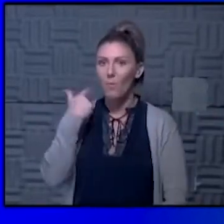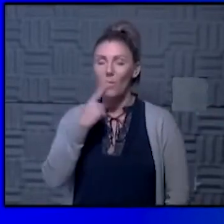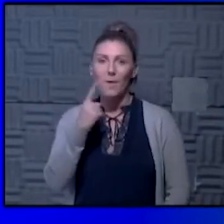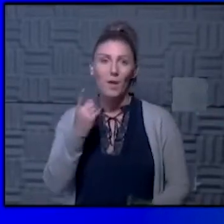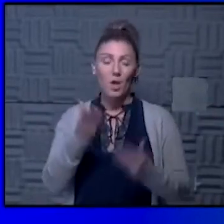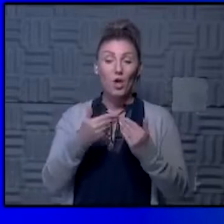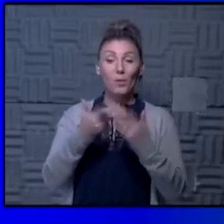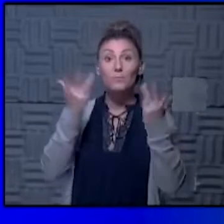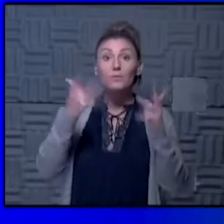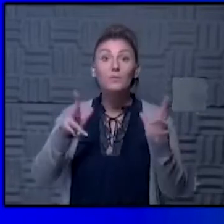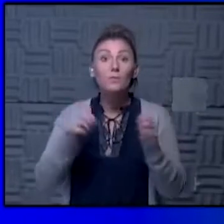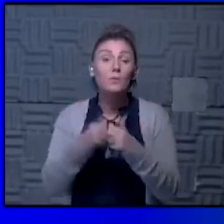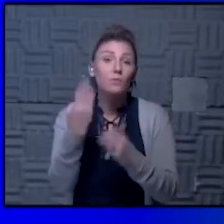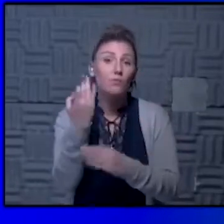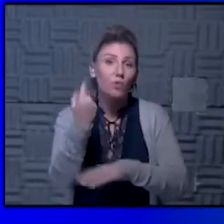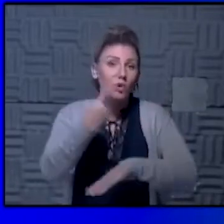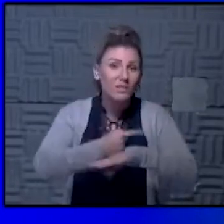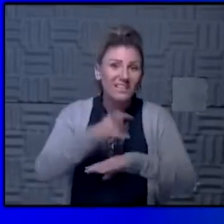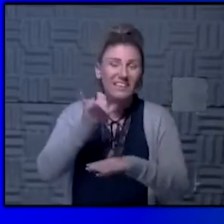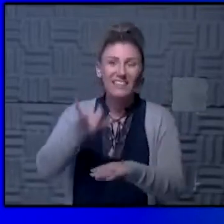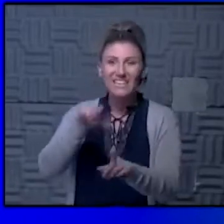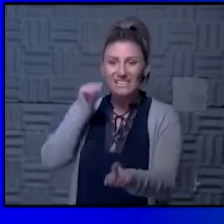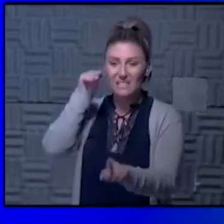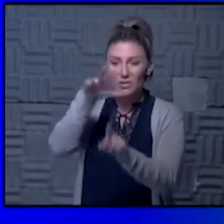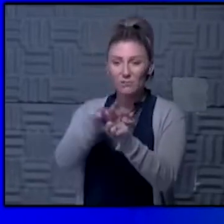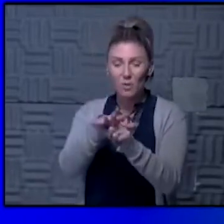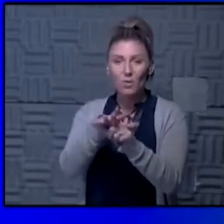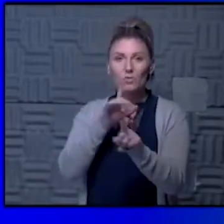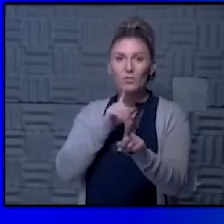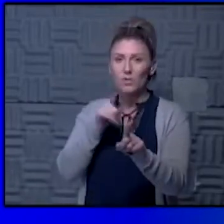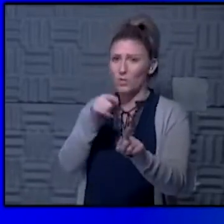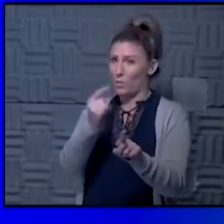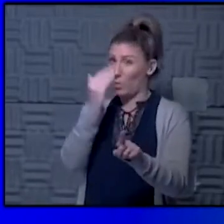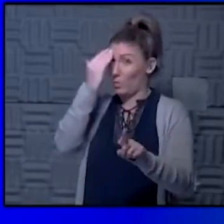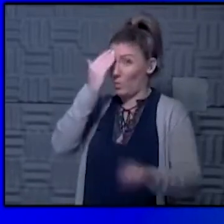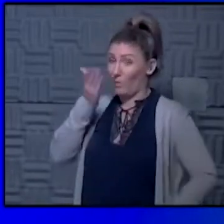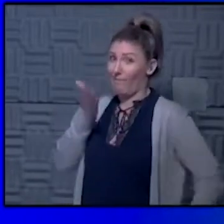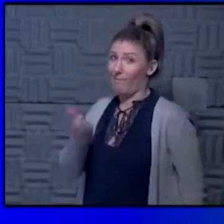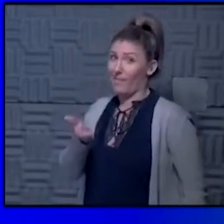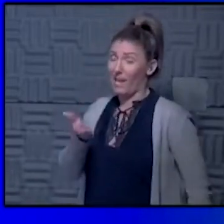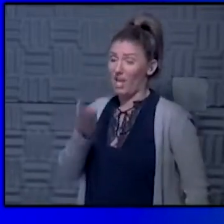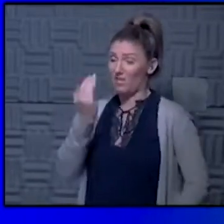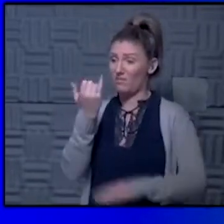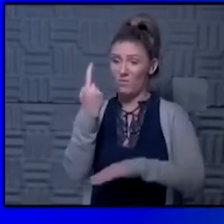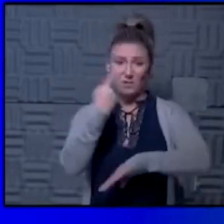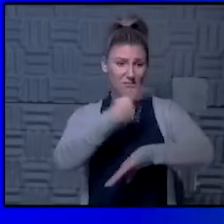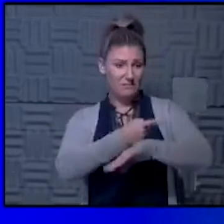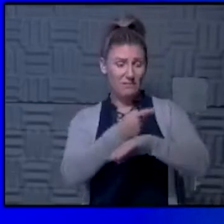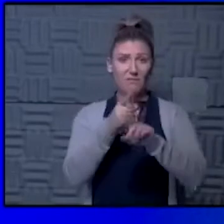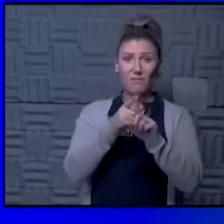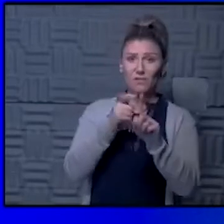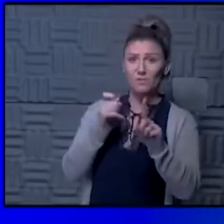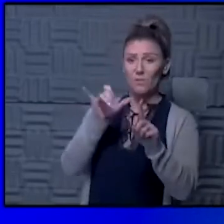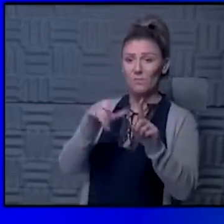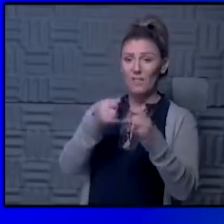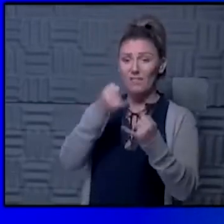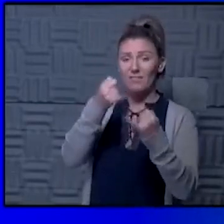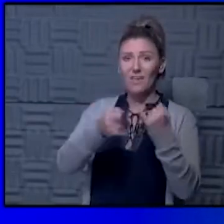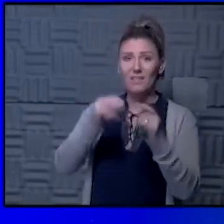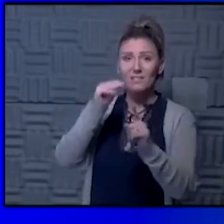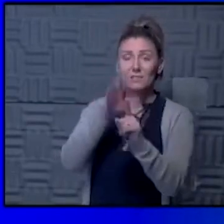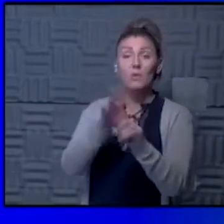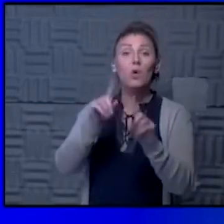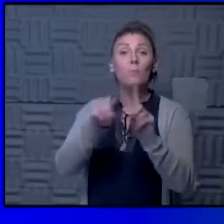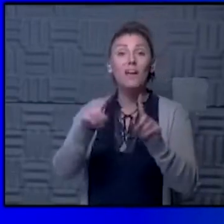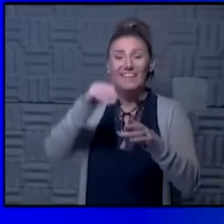your 14 days, because that would be an exposure where you knew you were there. It's 14 days from that last exposure.